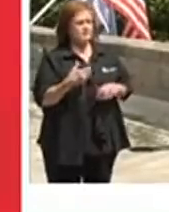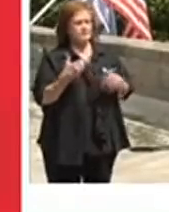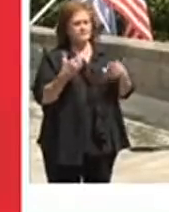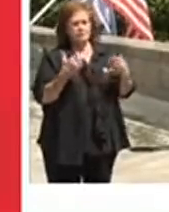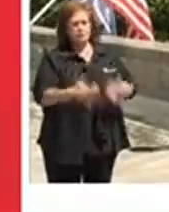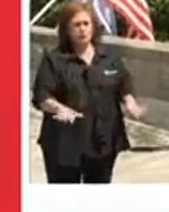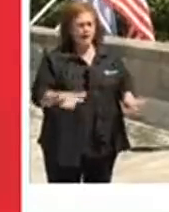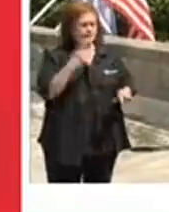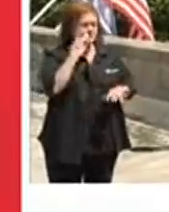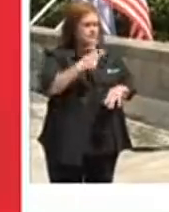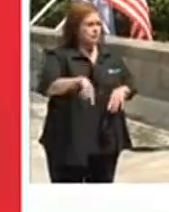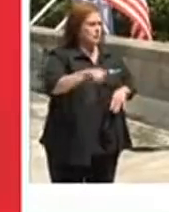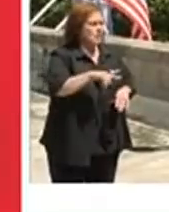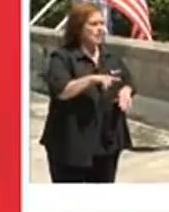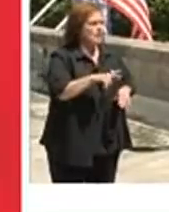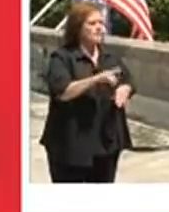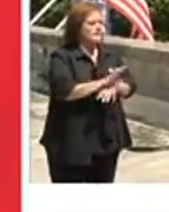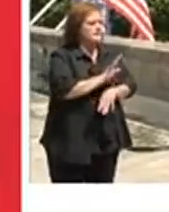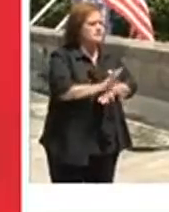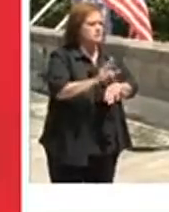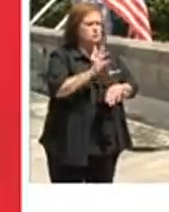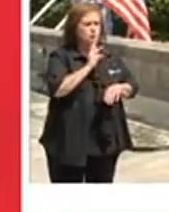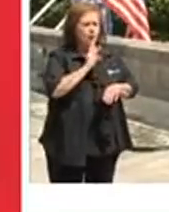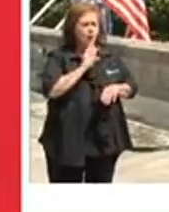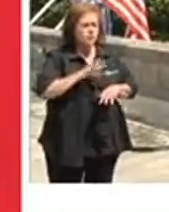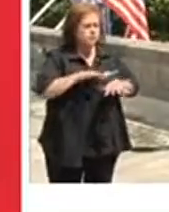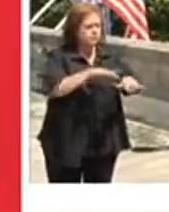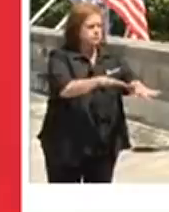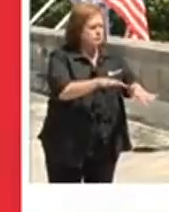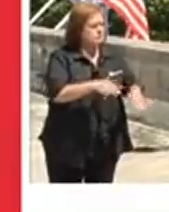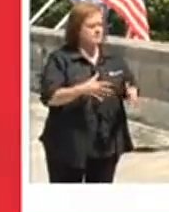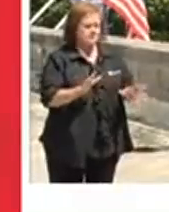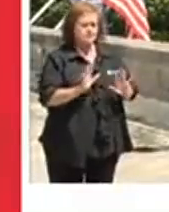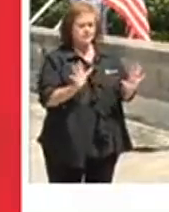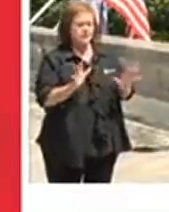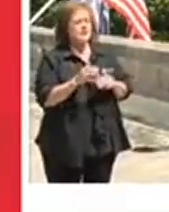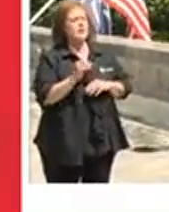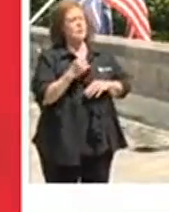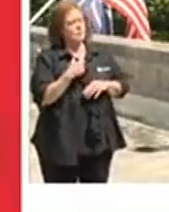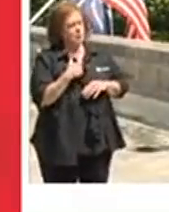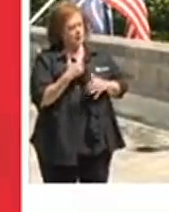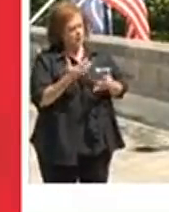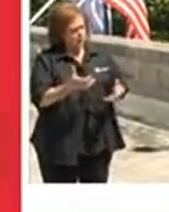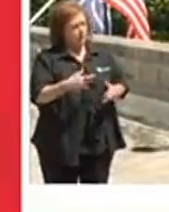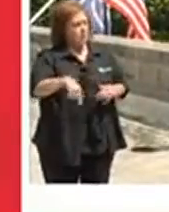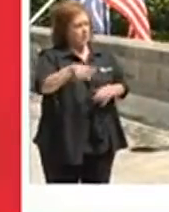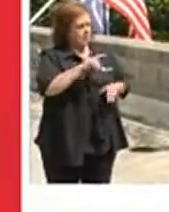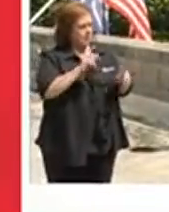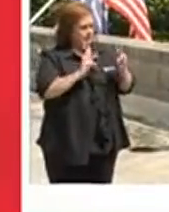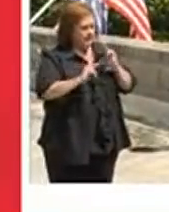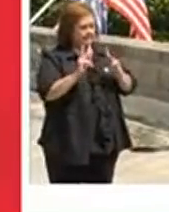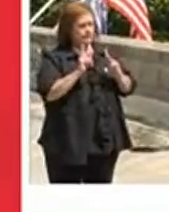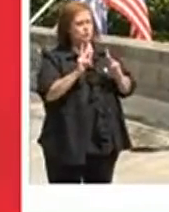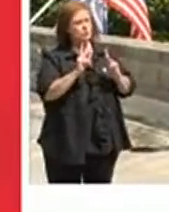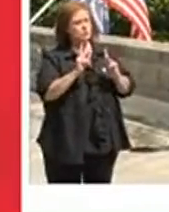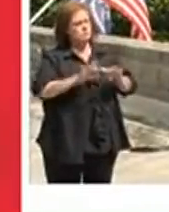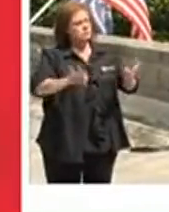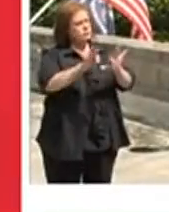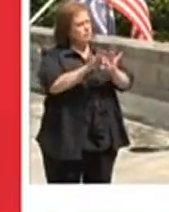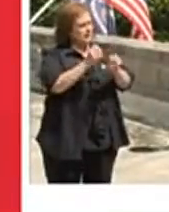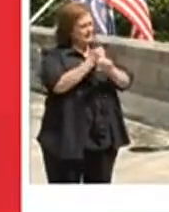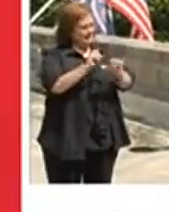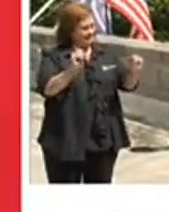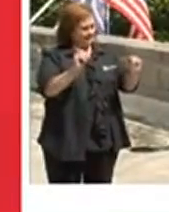a business nor a residence throughout this event. We encourage our citizens to put your safety